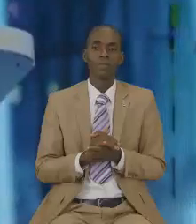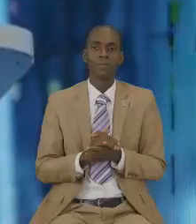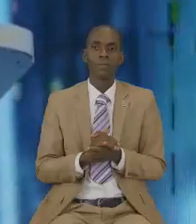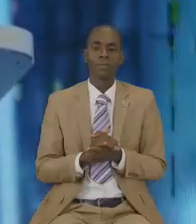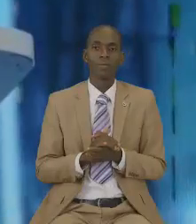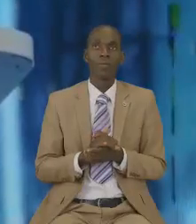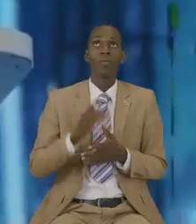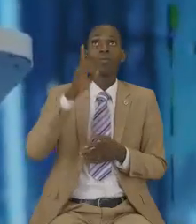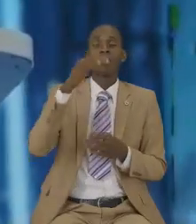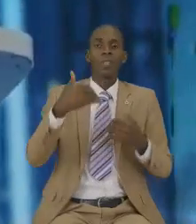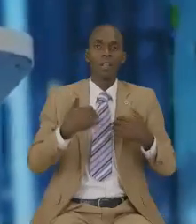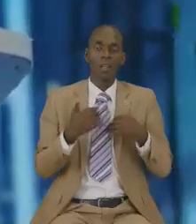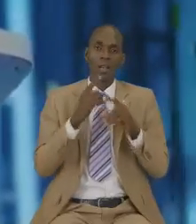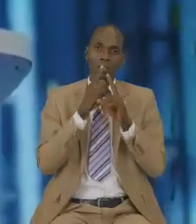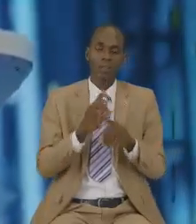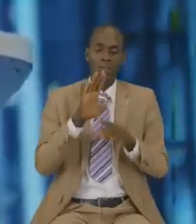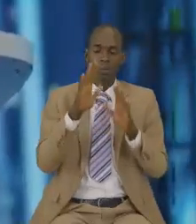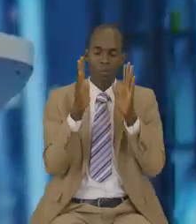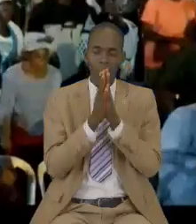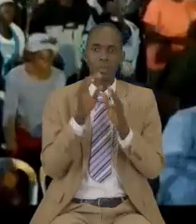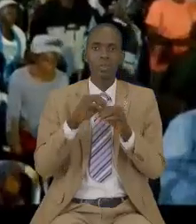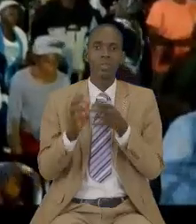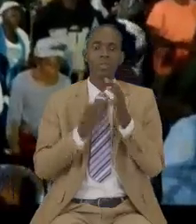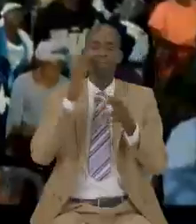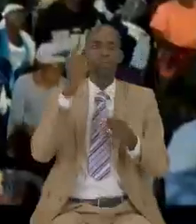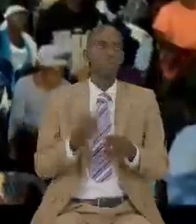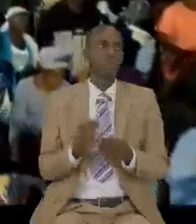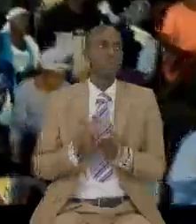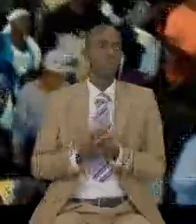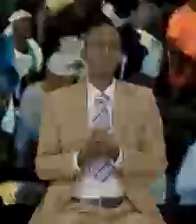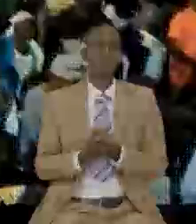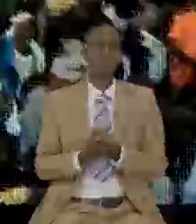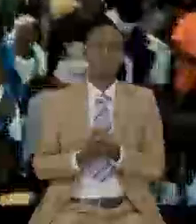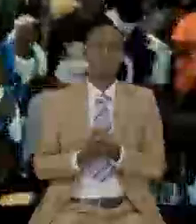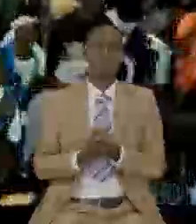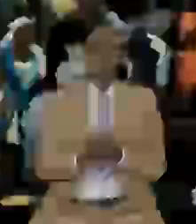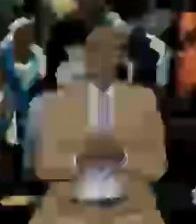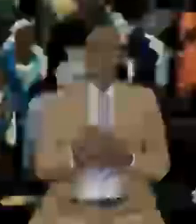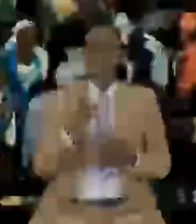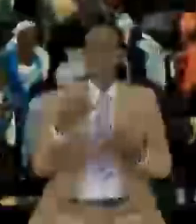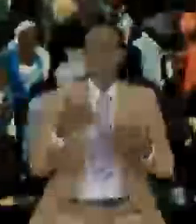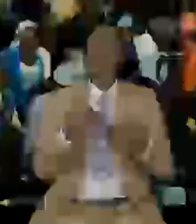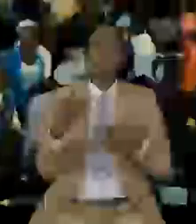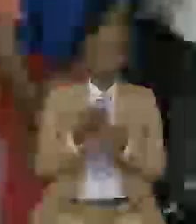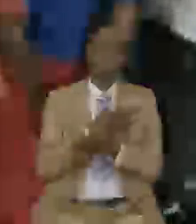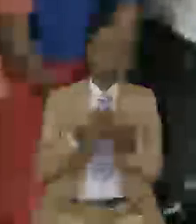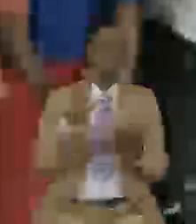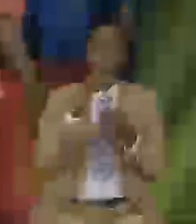God has answered your prayers. He has wiped away your